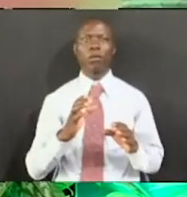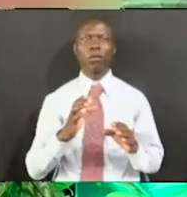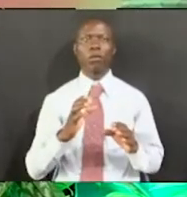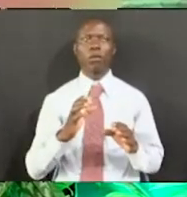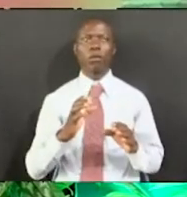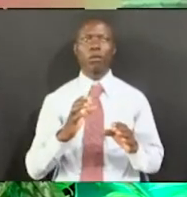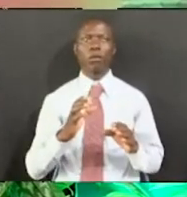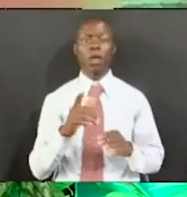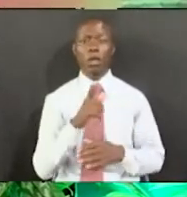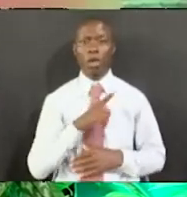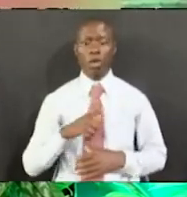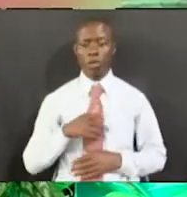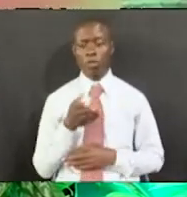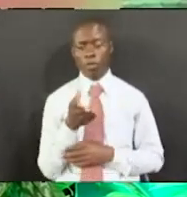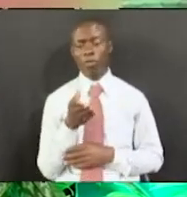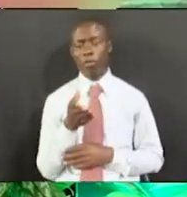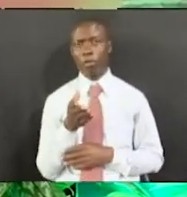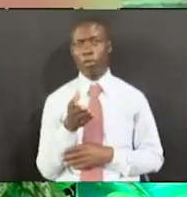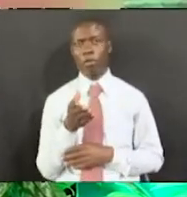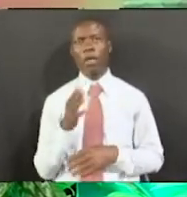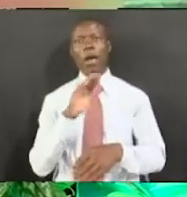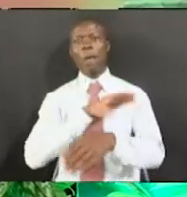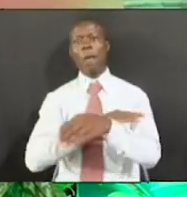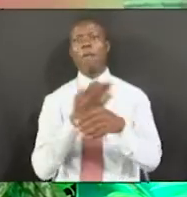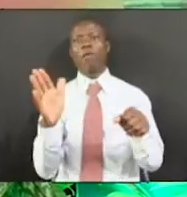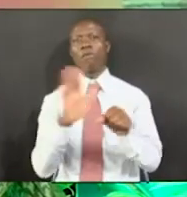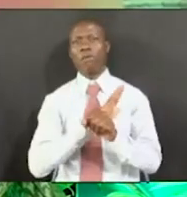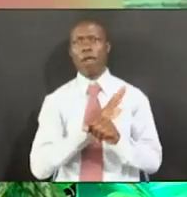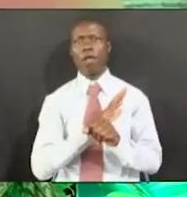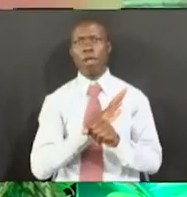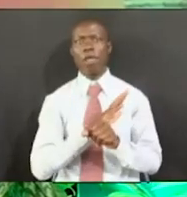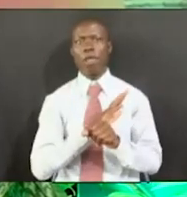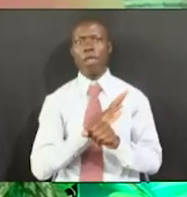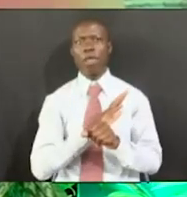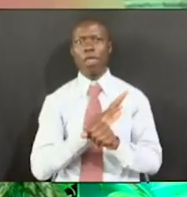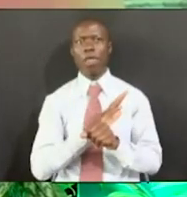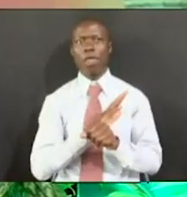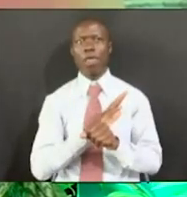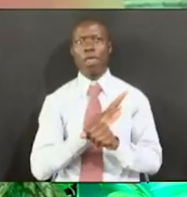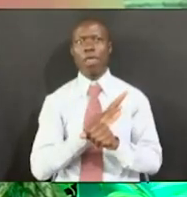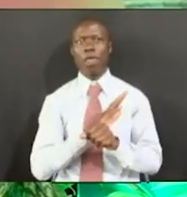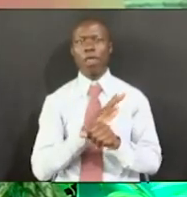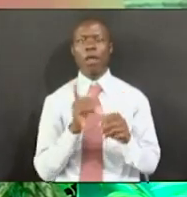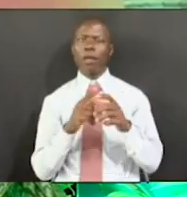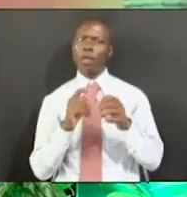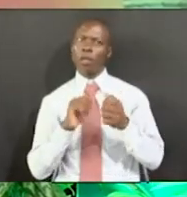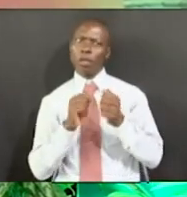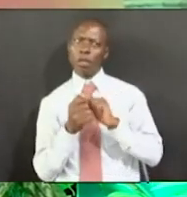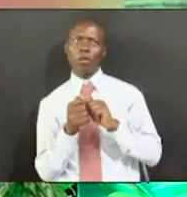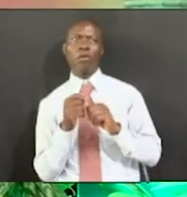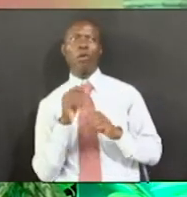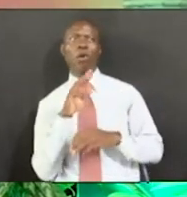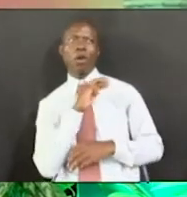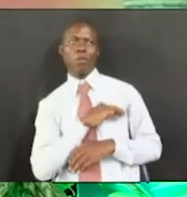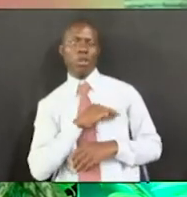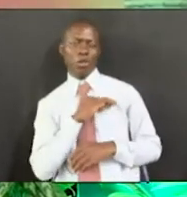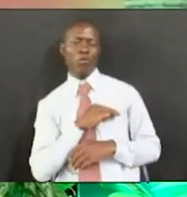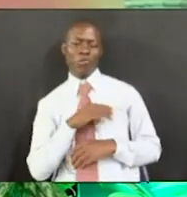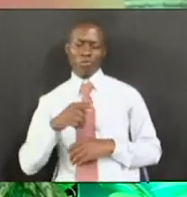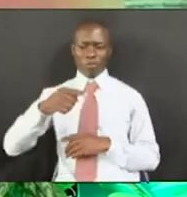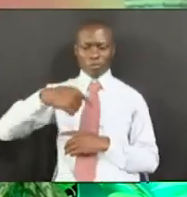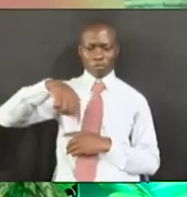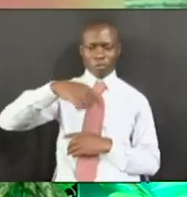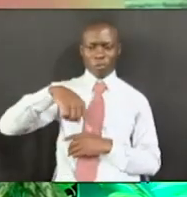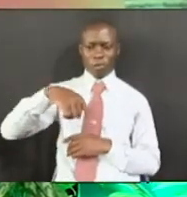This God is powerful in turning your situations around. In him,